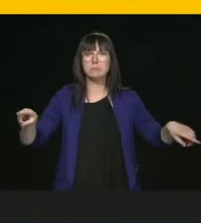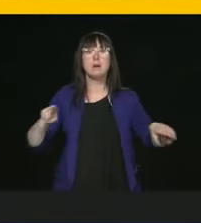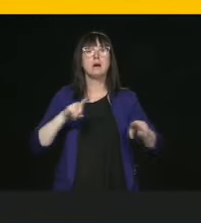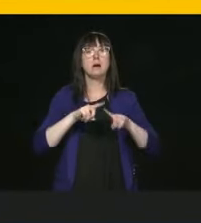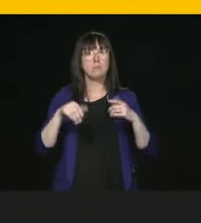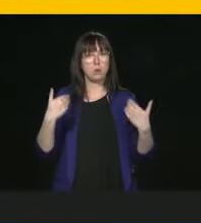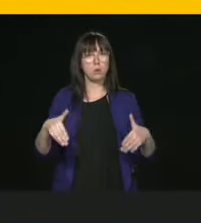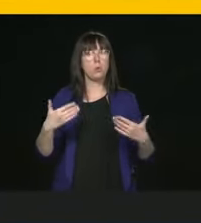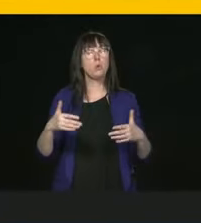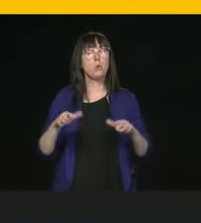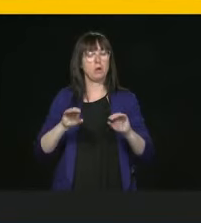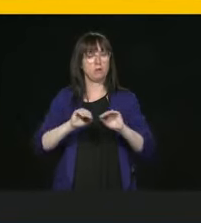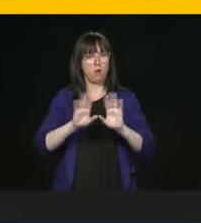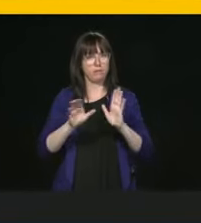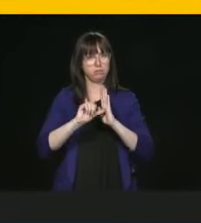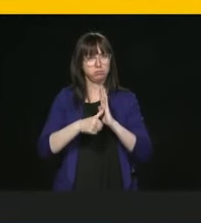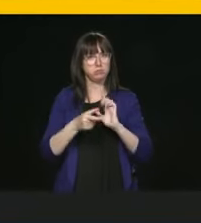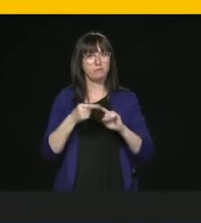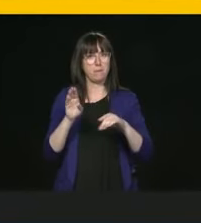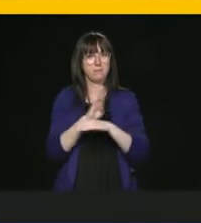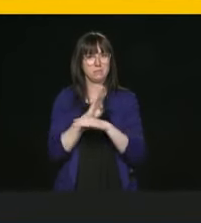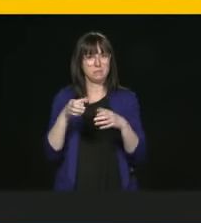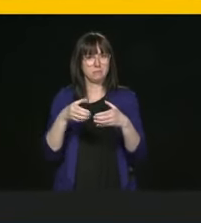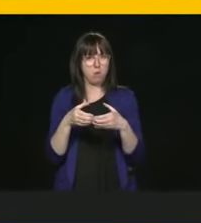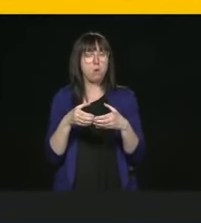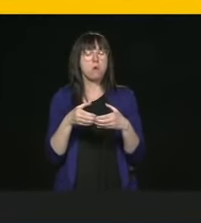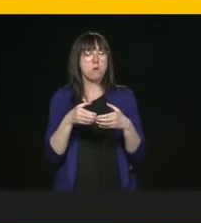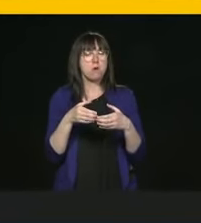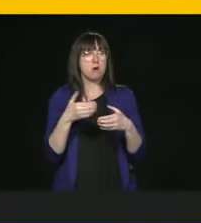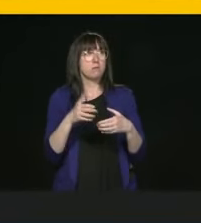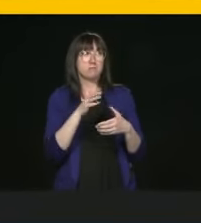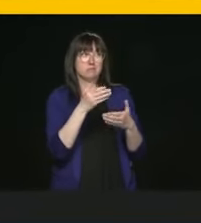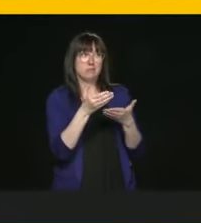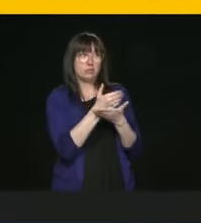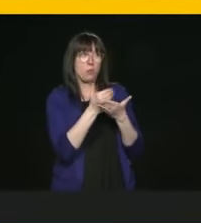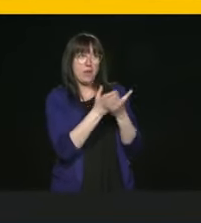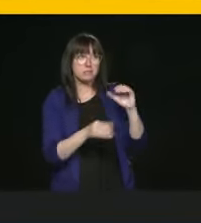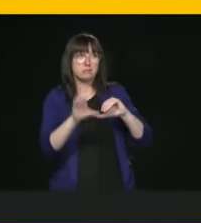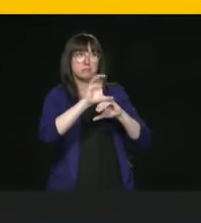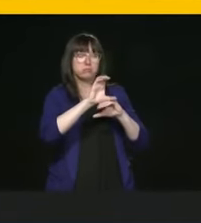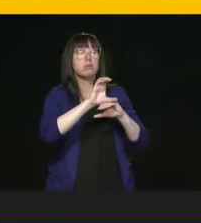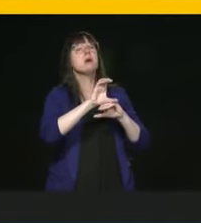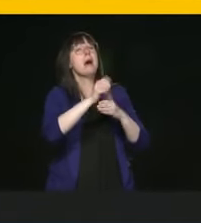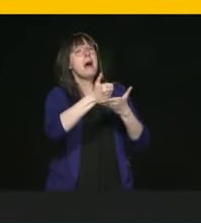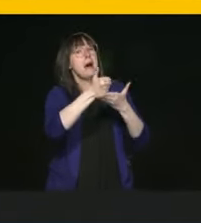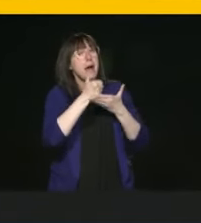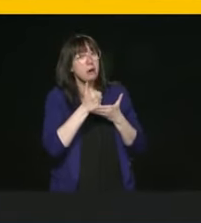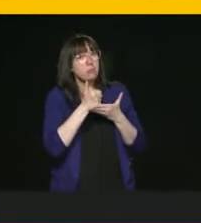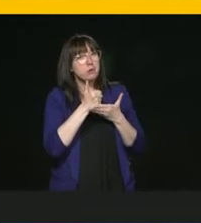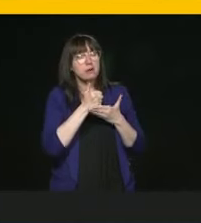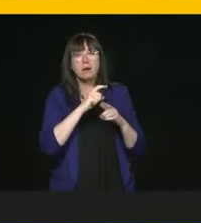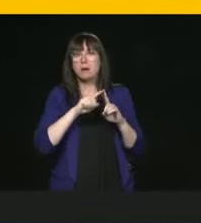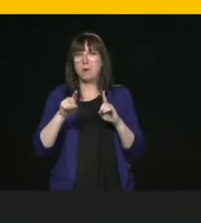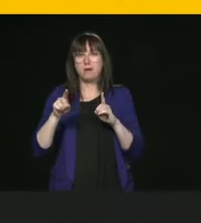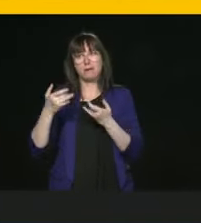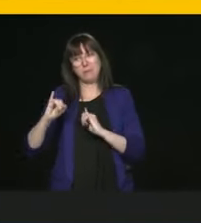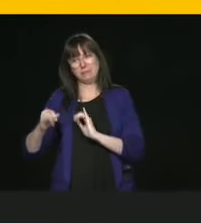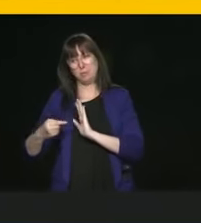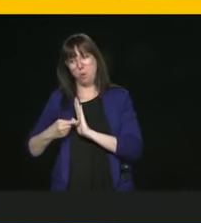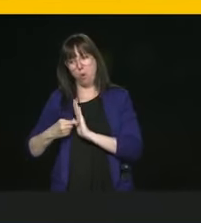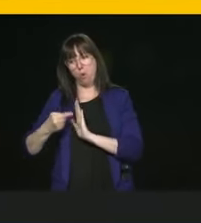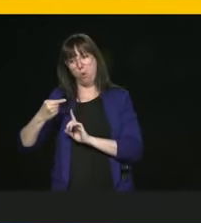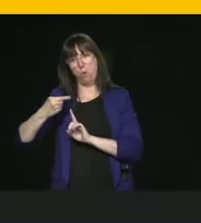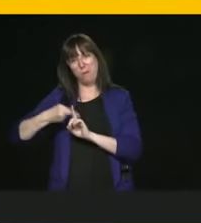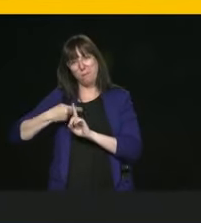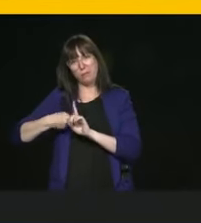very clearly from small business owners that the wage subsidy is helpful, but fixed costs are a real concern,